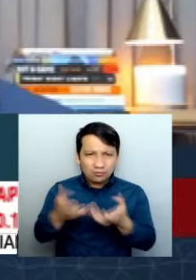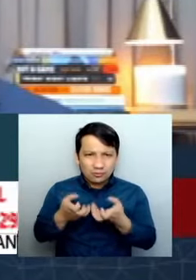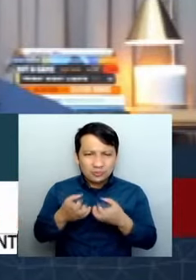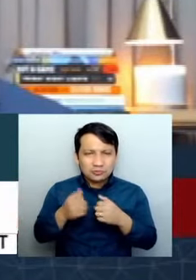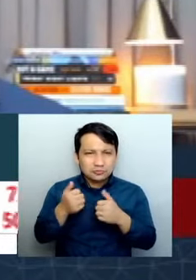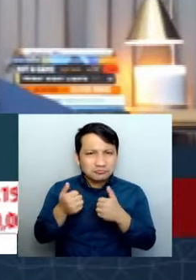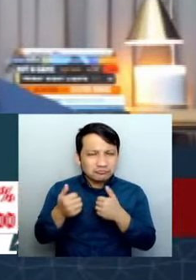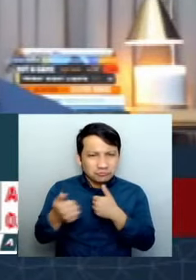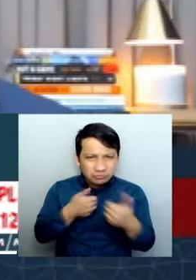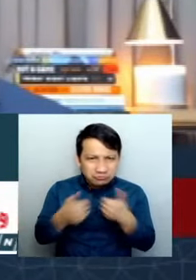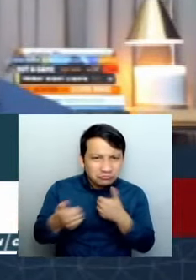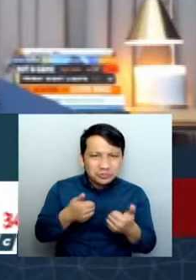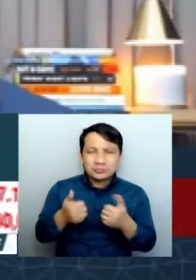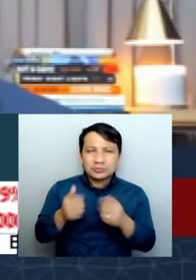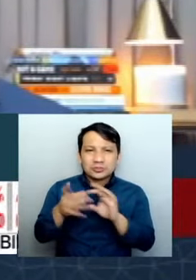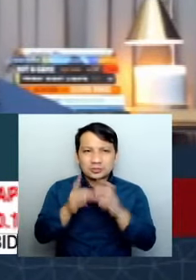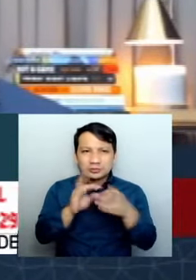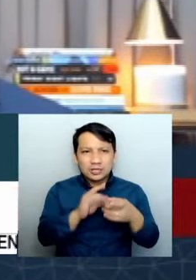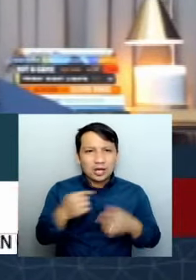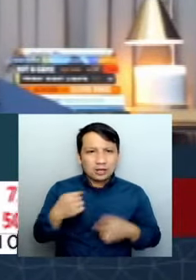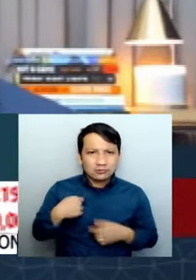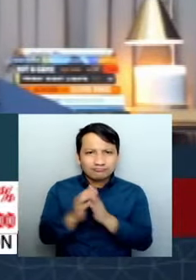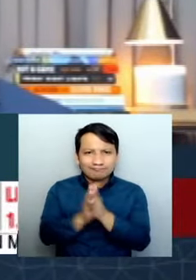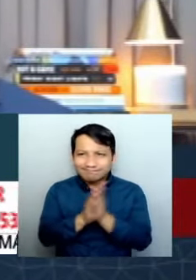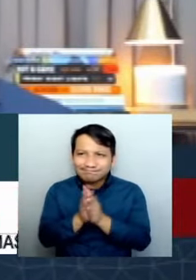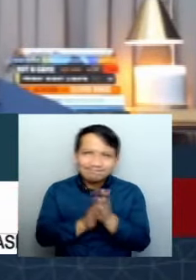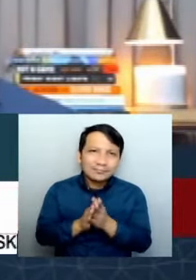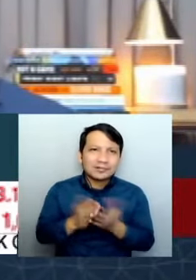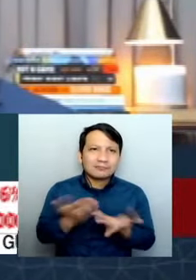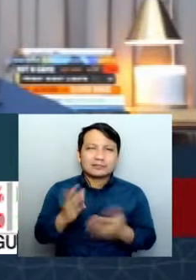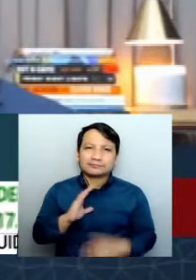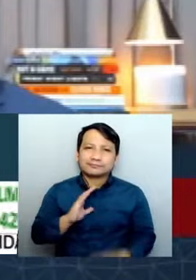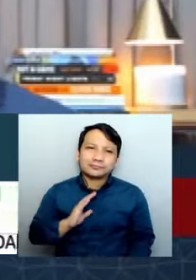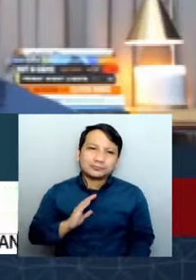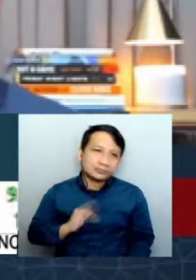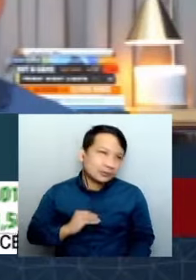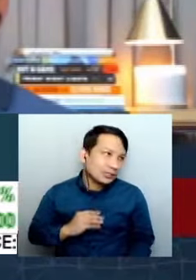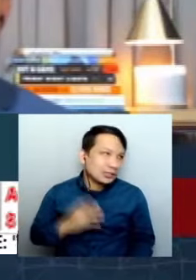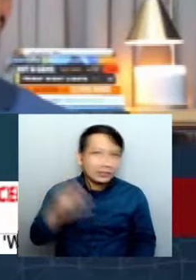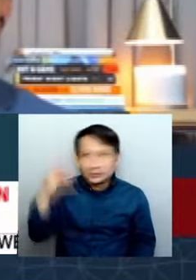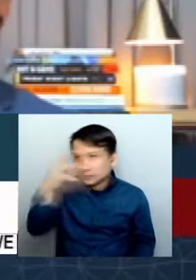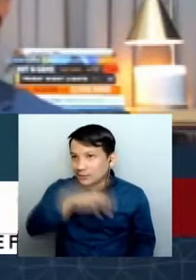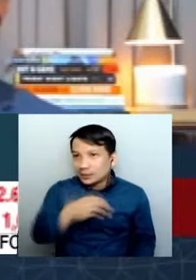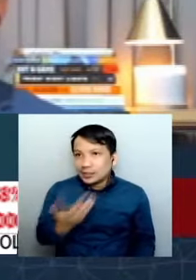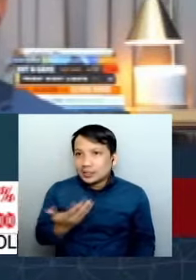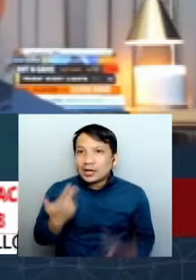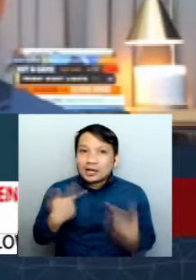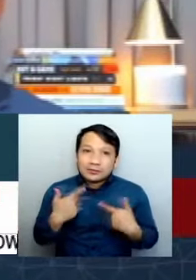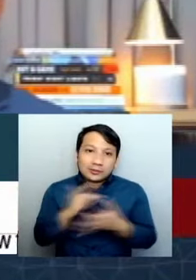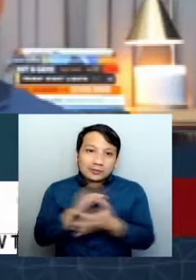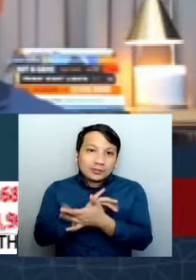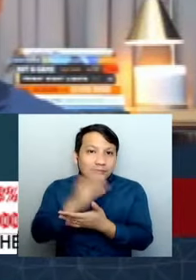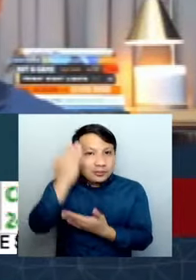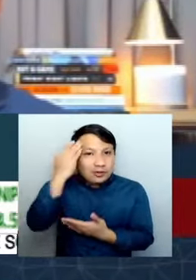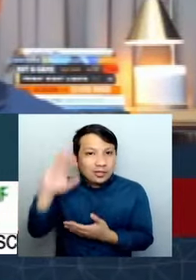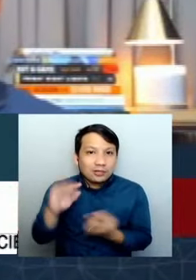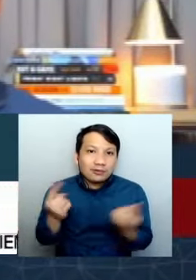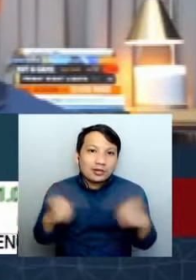like, I was excited, but I was like, this is weird. Like I have COVID, so I don't know how I'm supposed to like